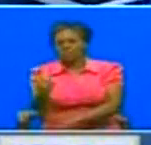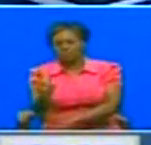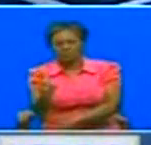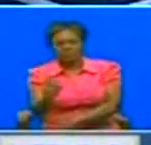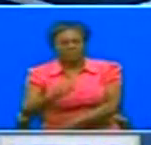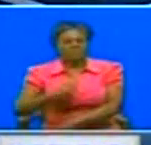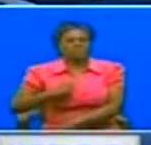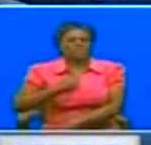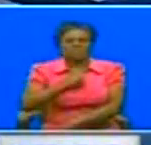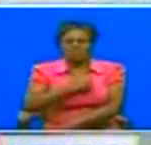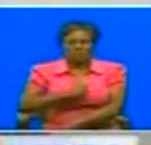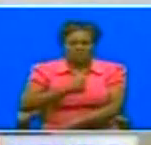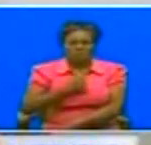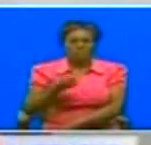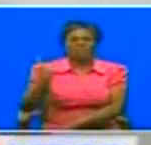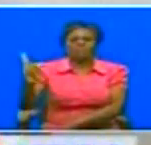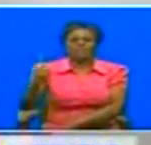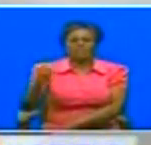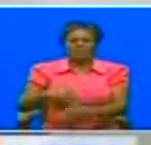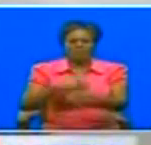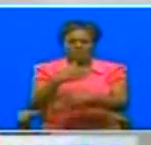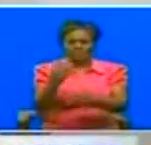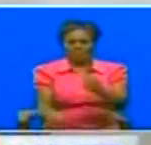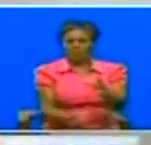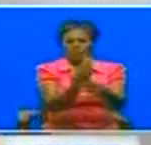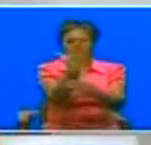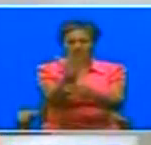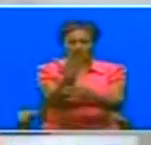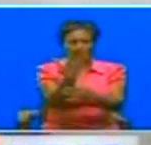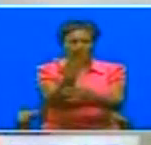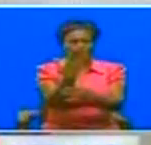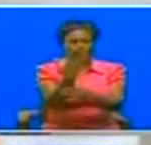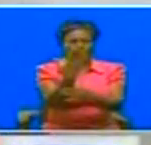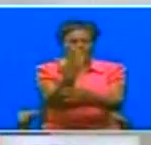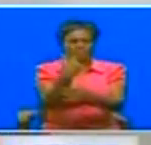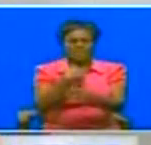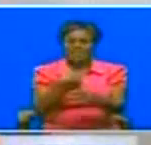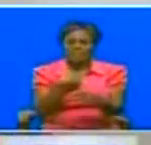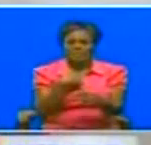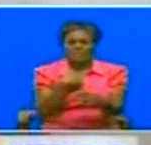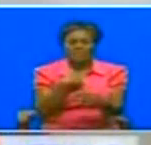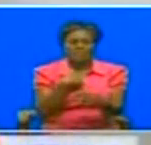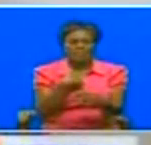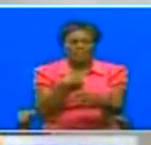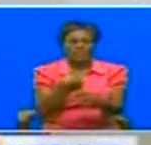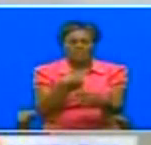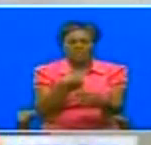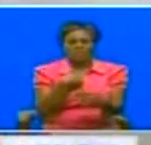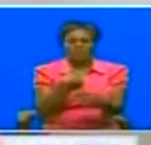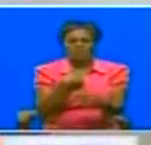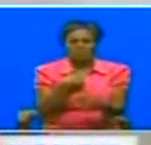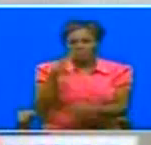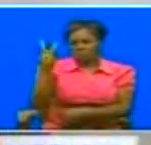Fortunately, I met His Excellency the President after the launch, and I made an appeal: the eradication of